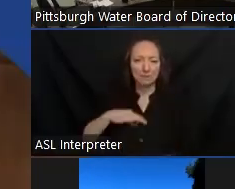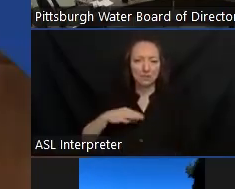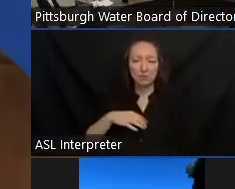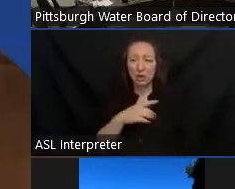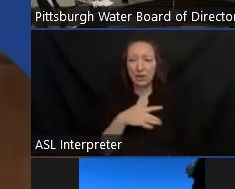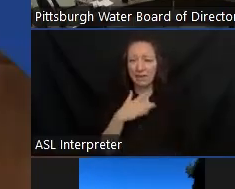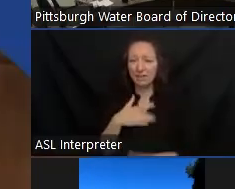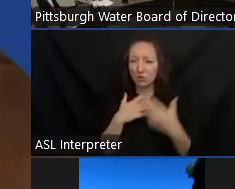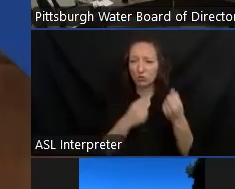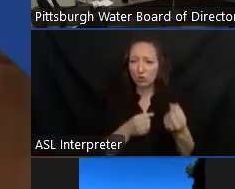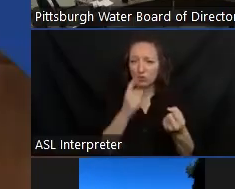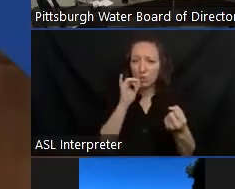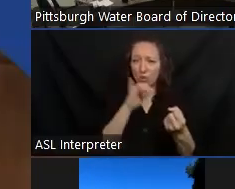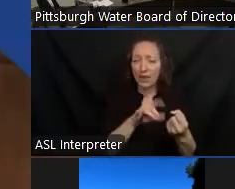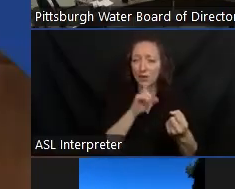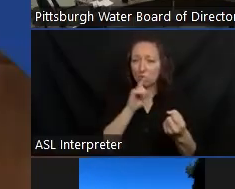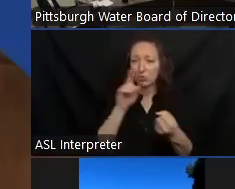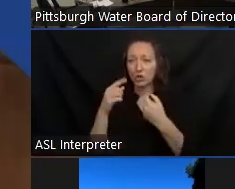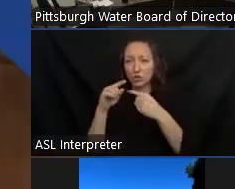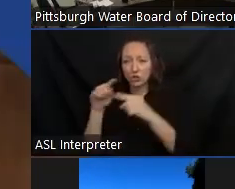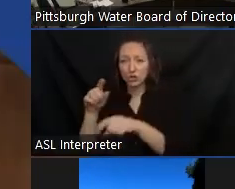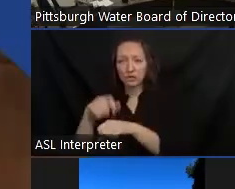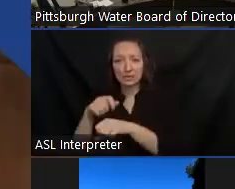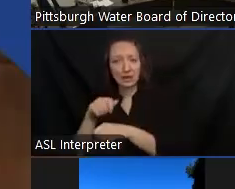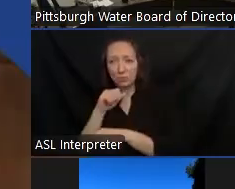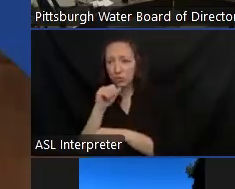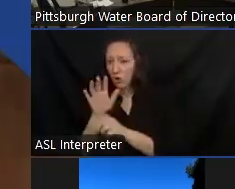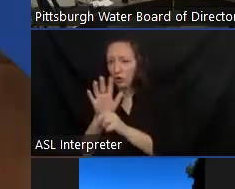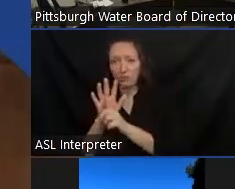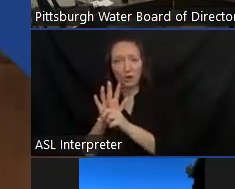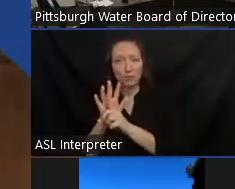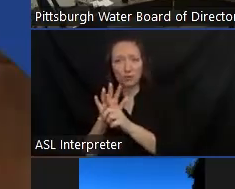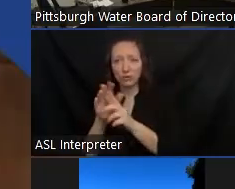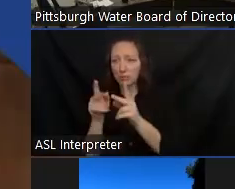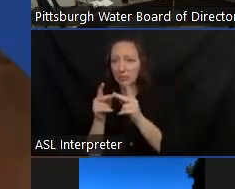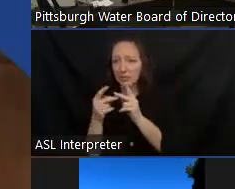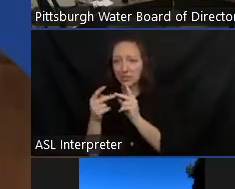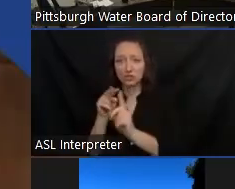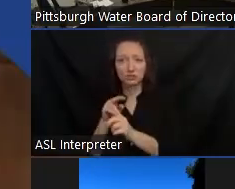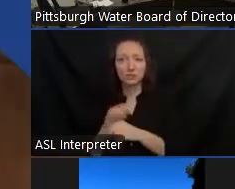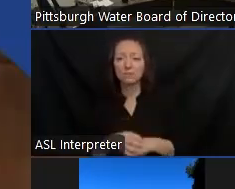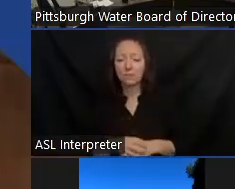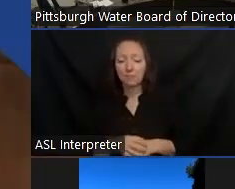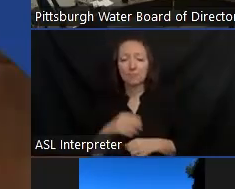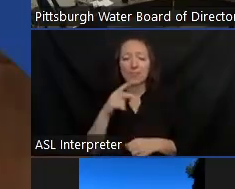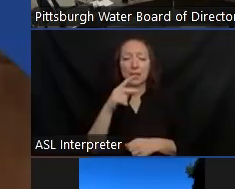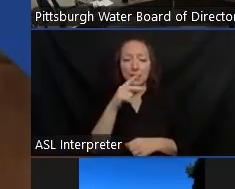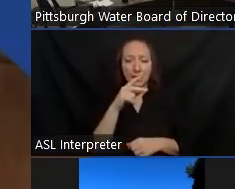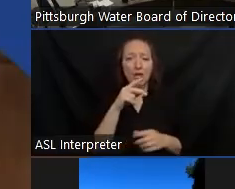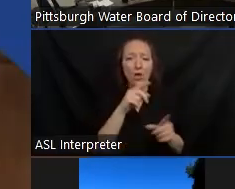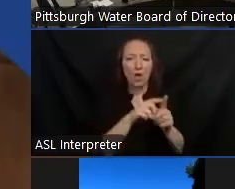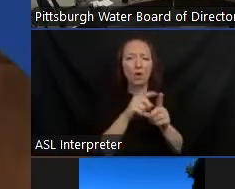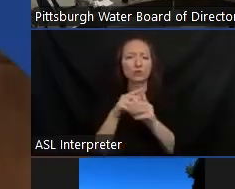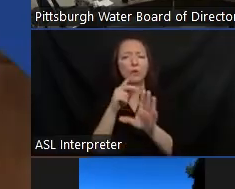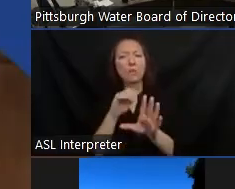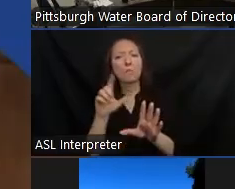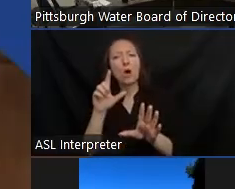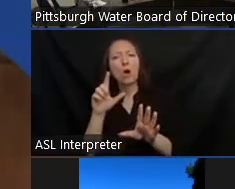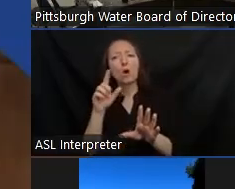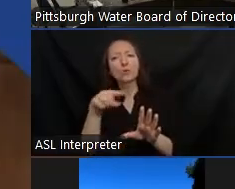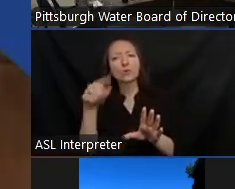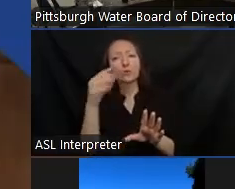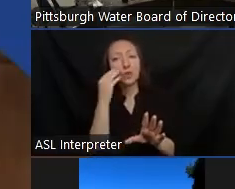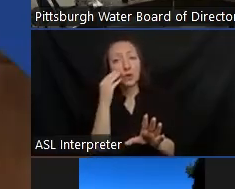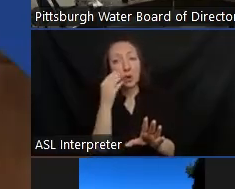a popular position at that time. Paul also, for those of you who knew him, he wasn't afraid to challenge